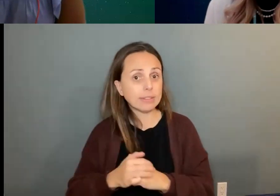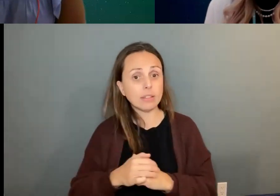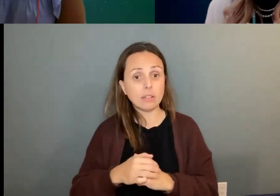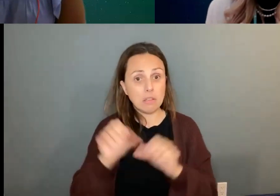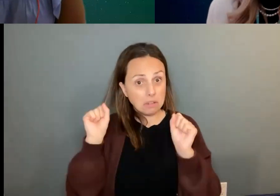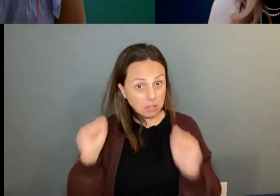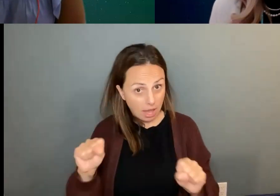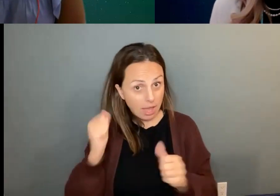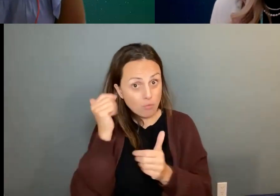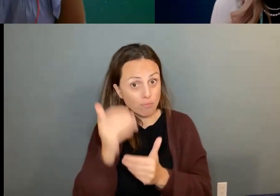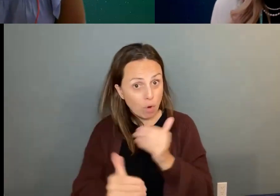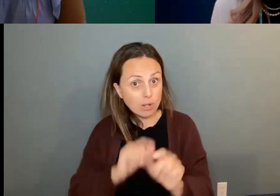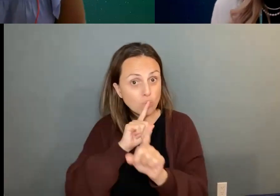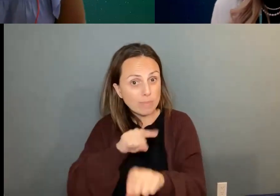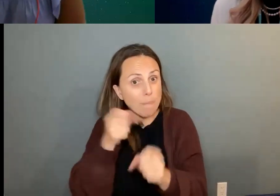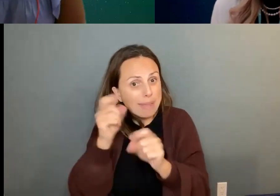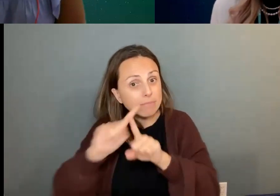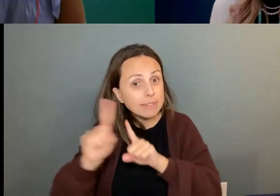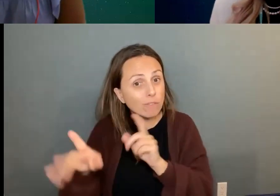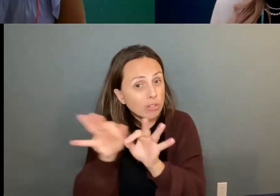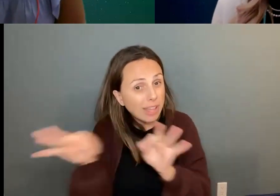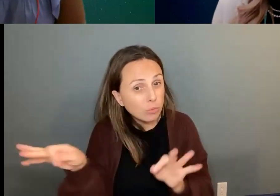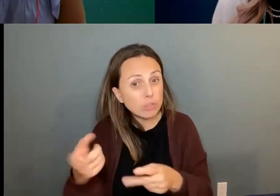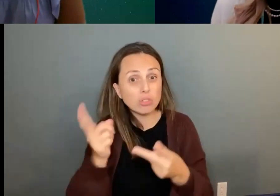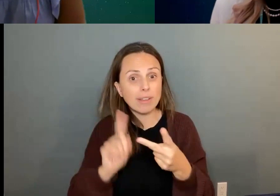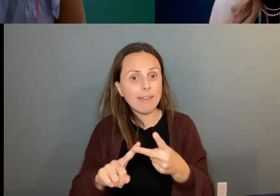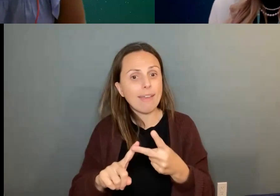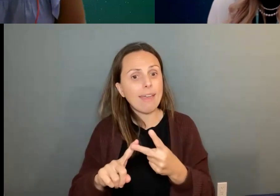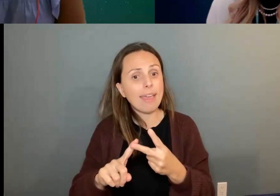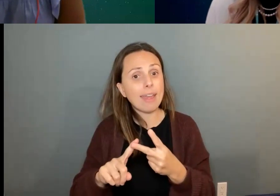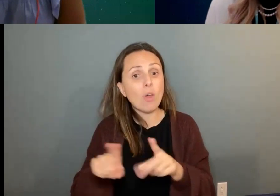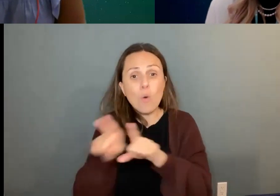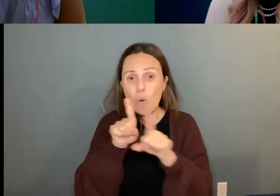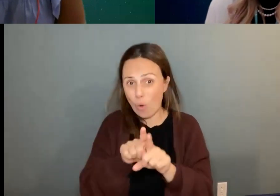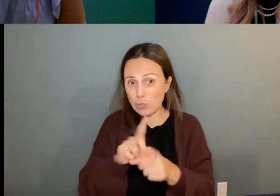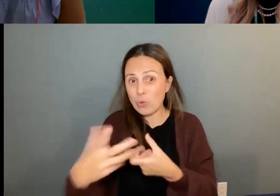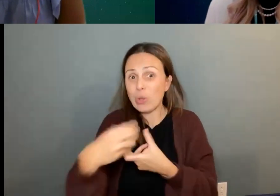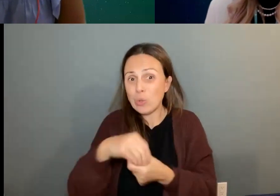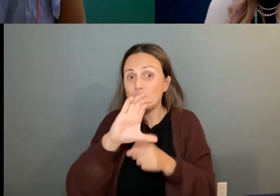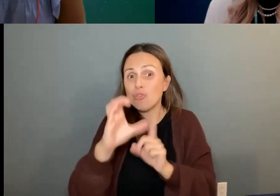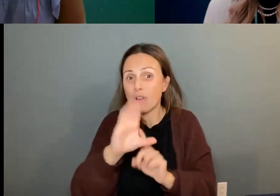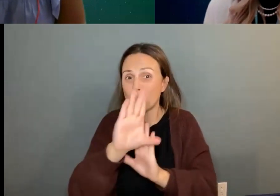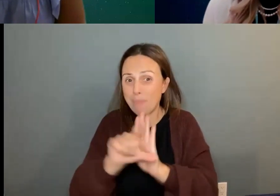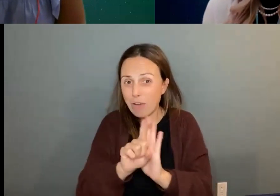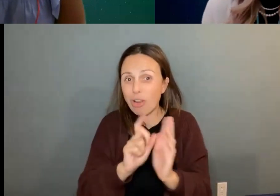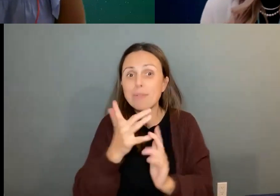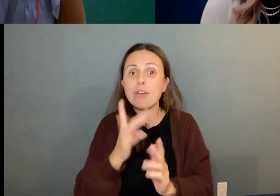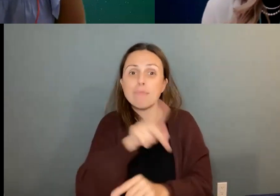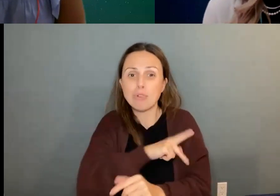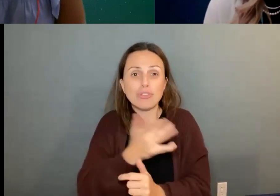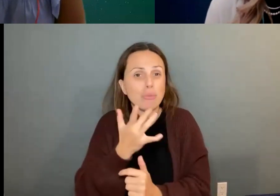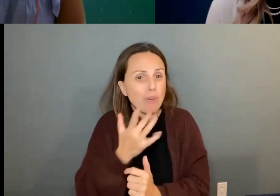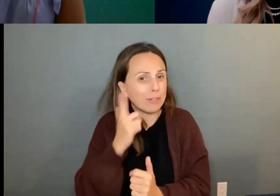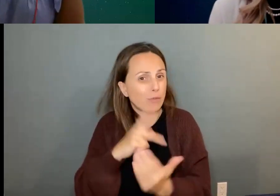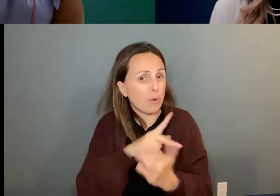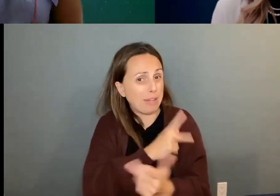Can it process and respond in multiple languages? And double-edged, does it account for the cultural background and personal preferences of